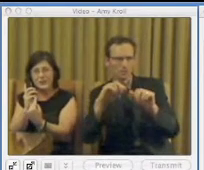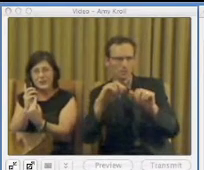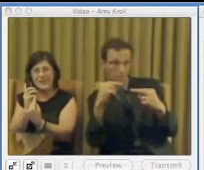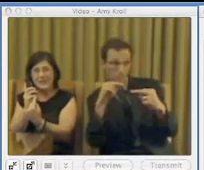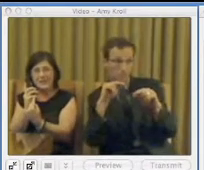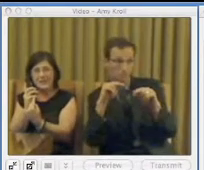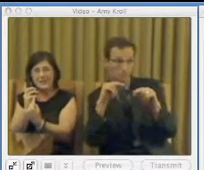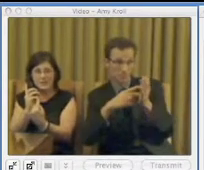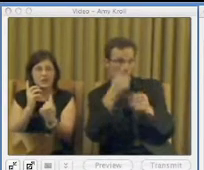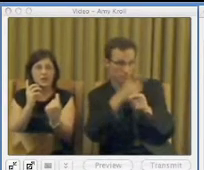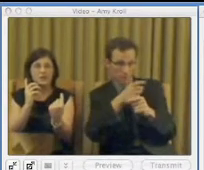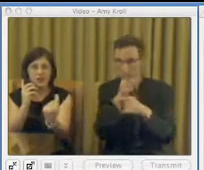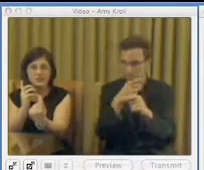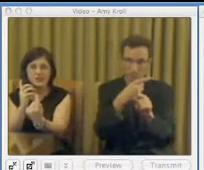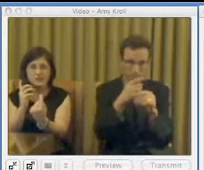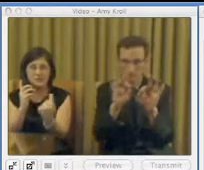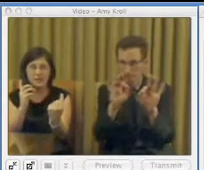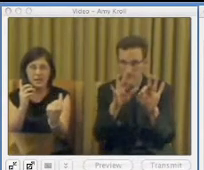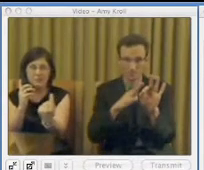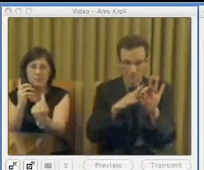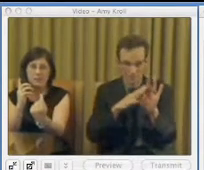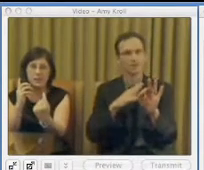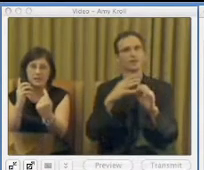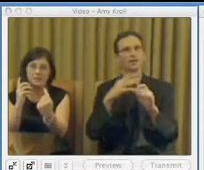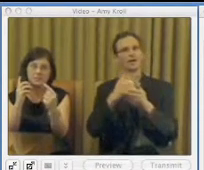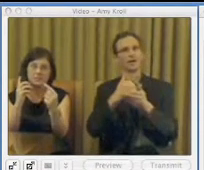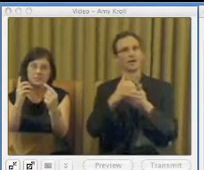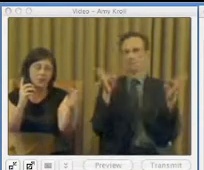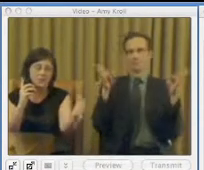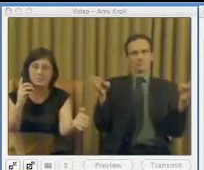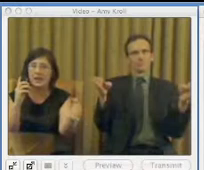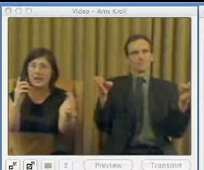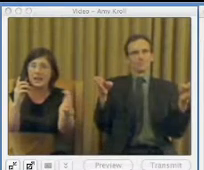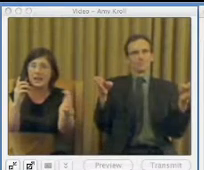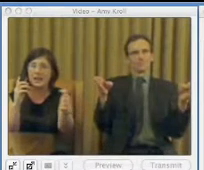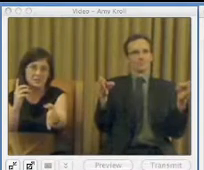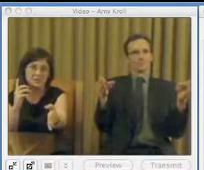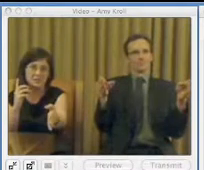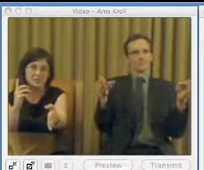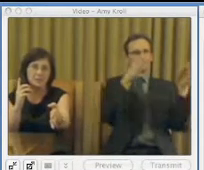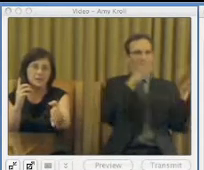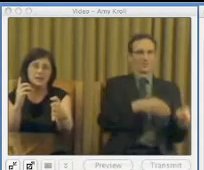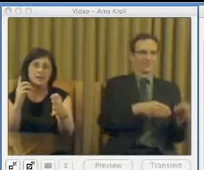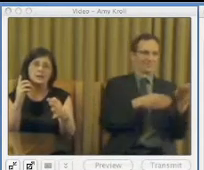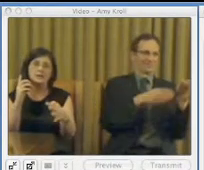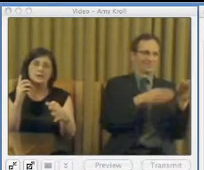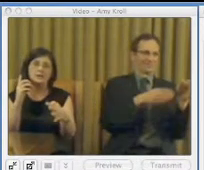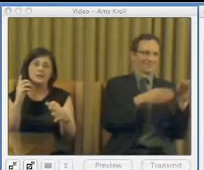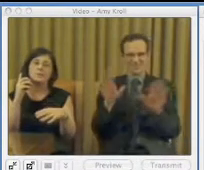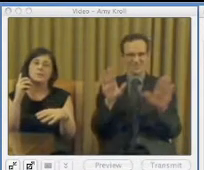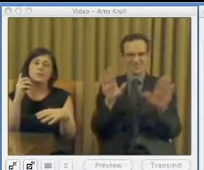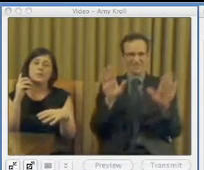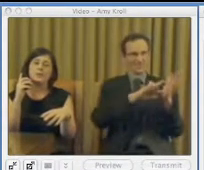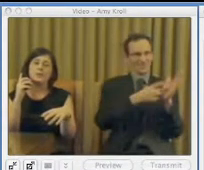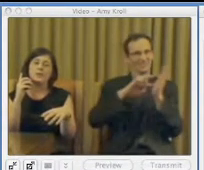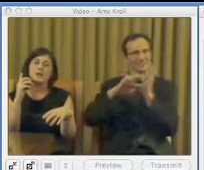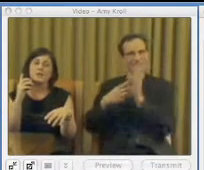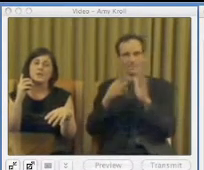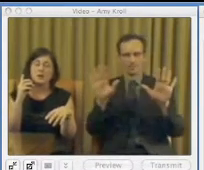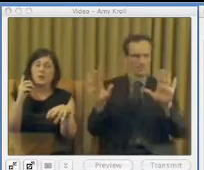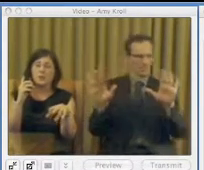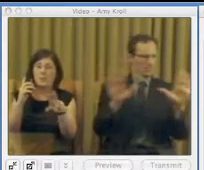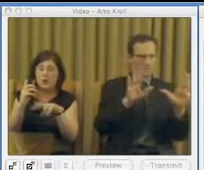between themselves to then assist with negotiation of meaning between participant A and participant B.